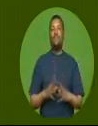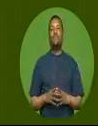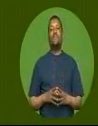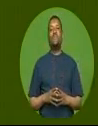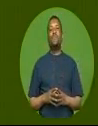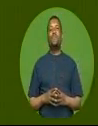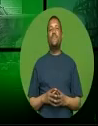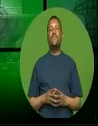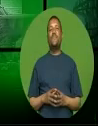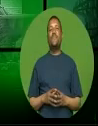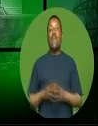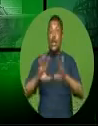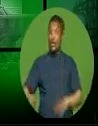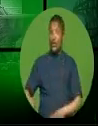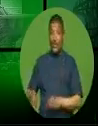period.